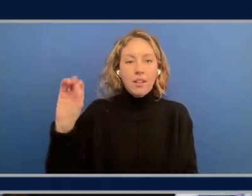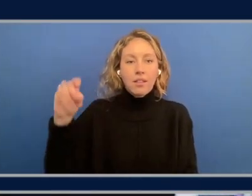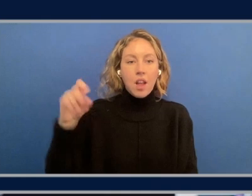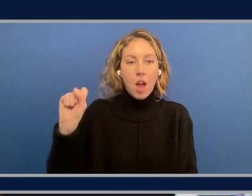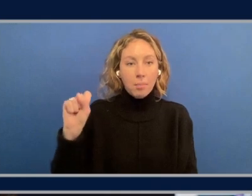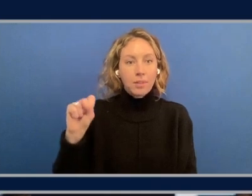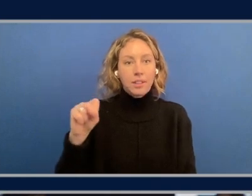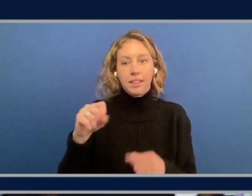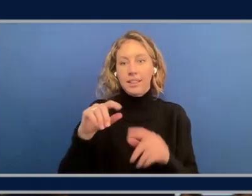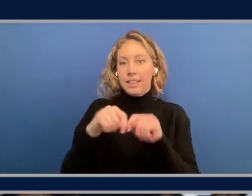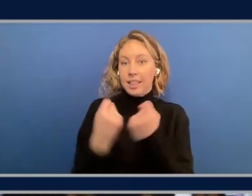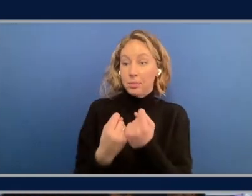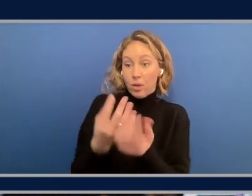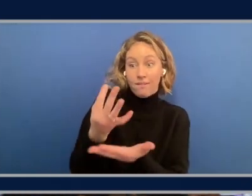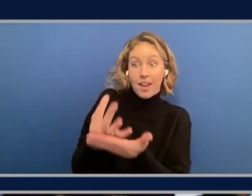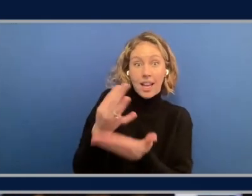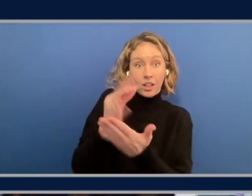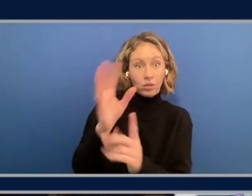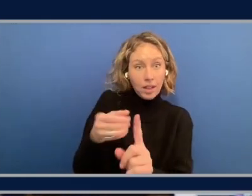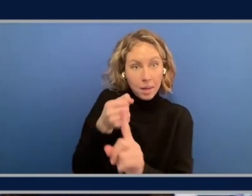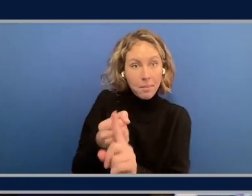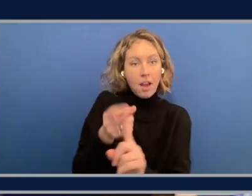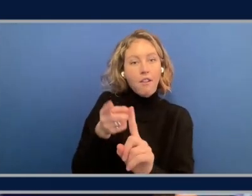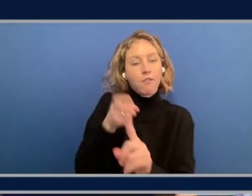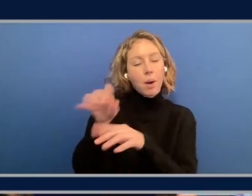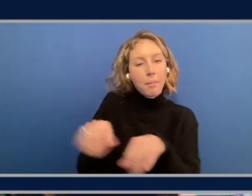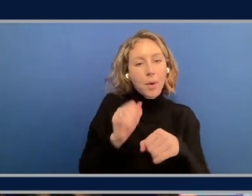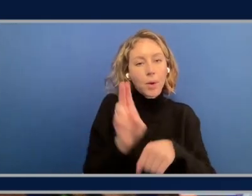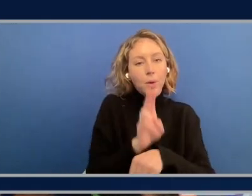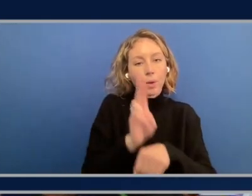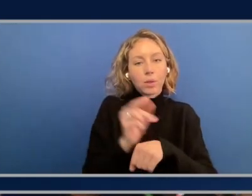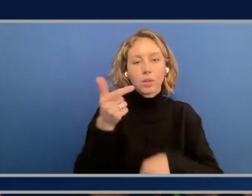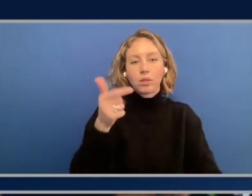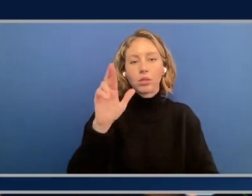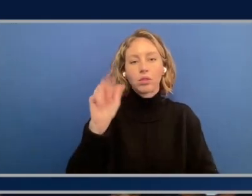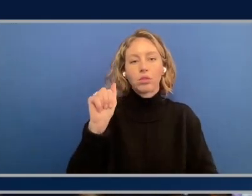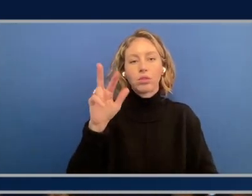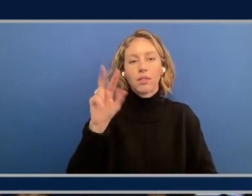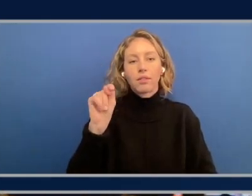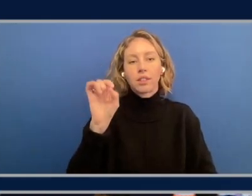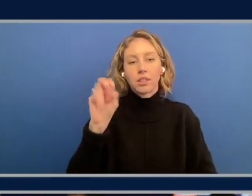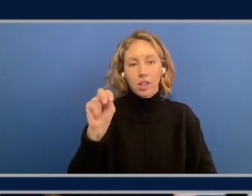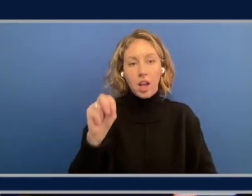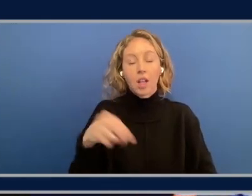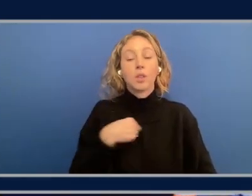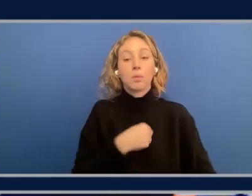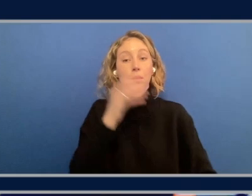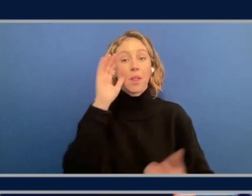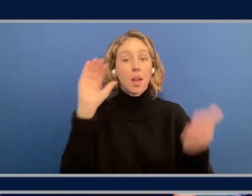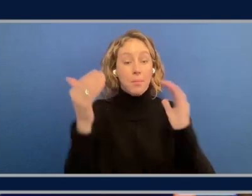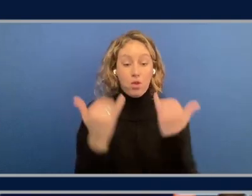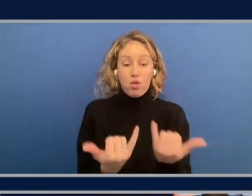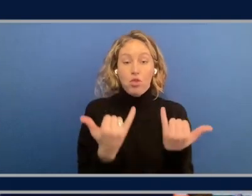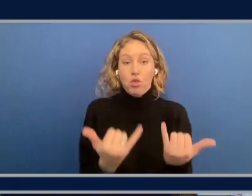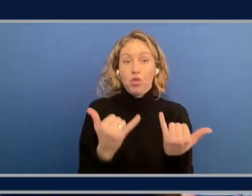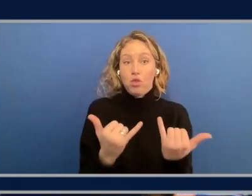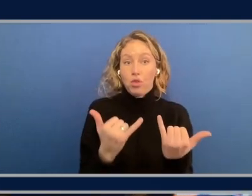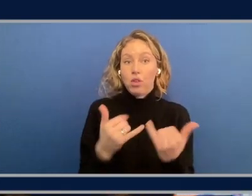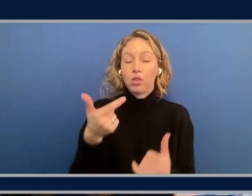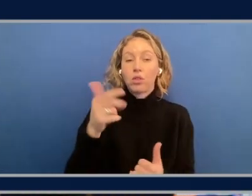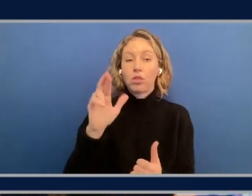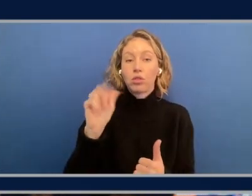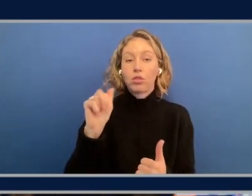financial impact of their Graviton adoption at the moment. So it's actually comparing your current Graviton spend